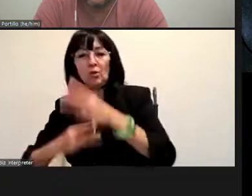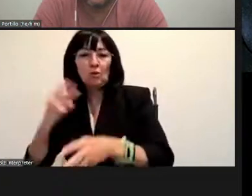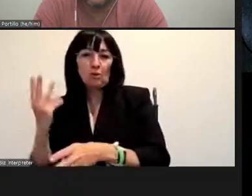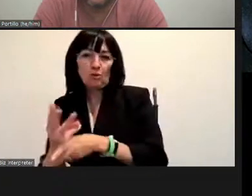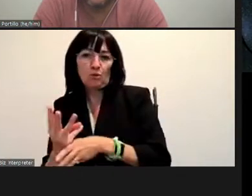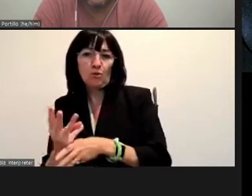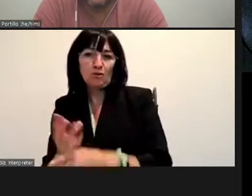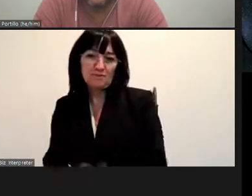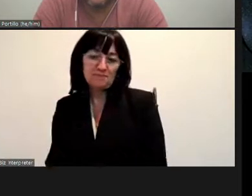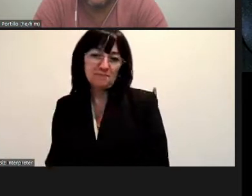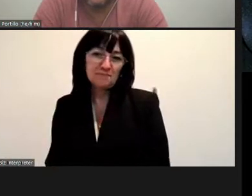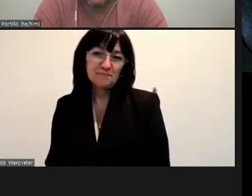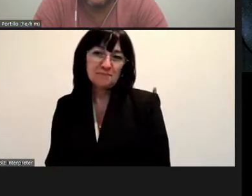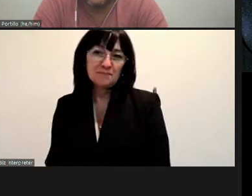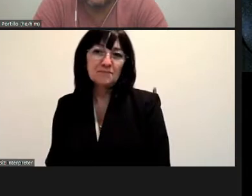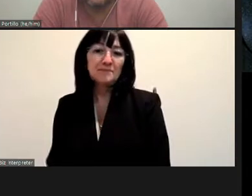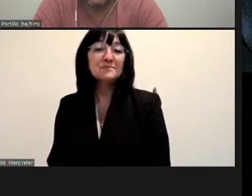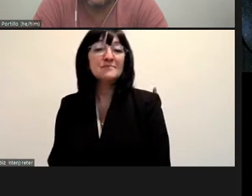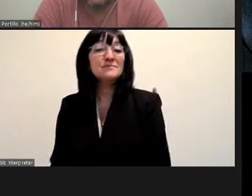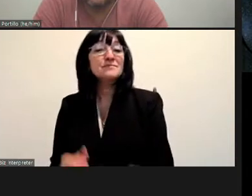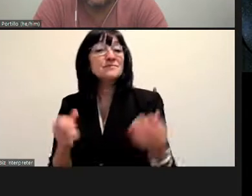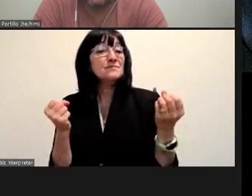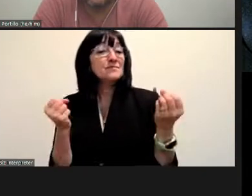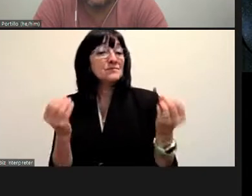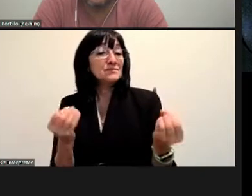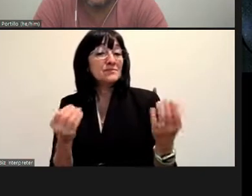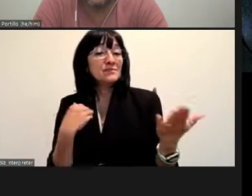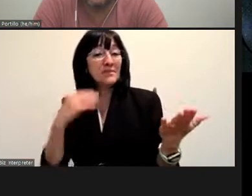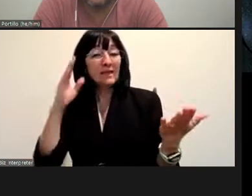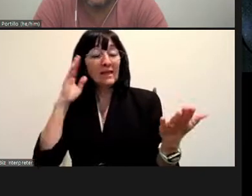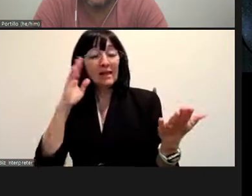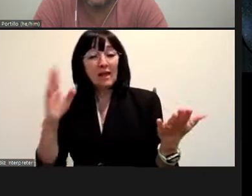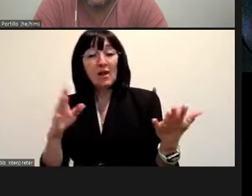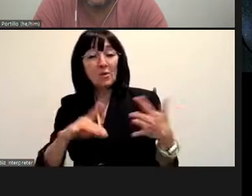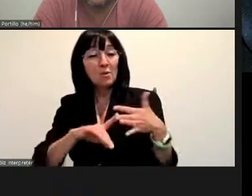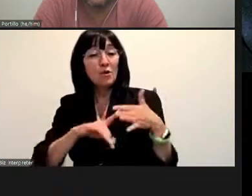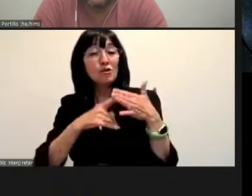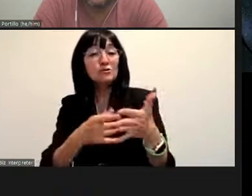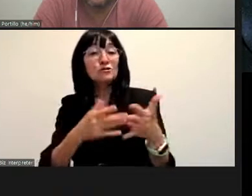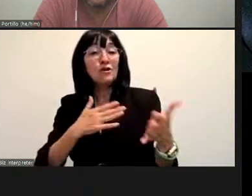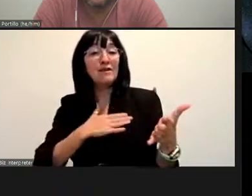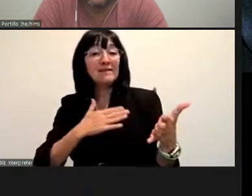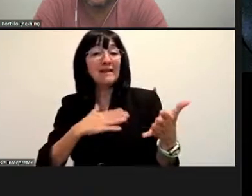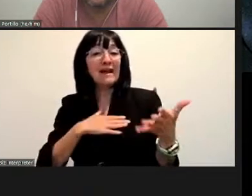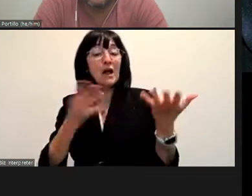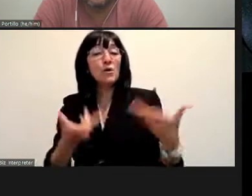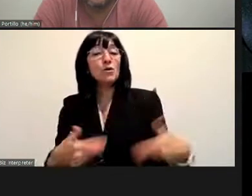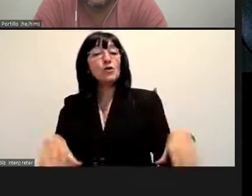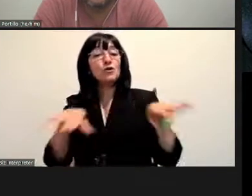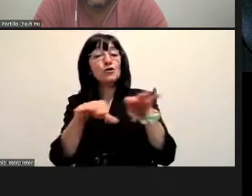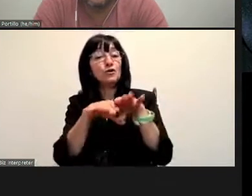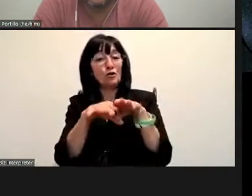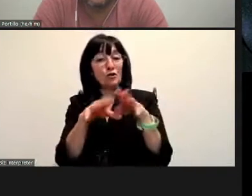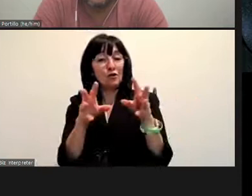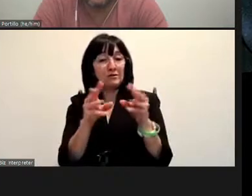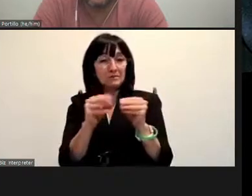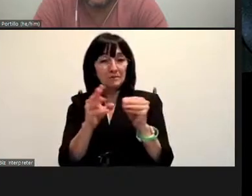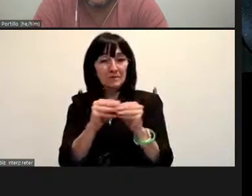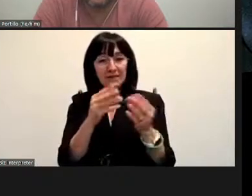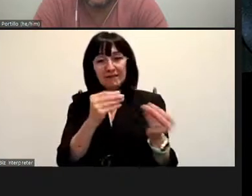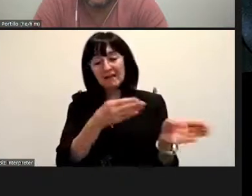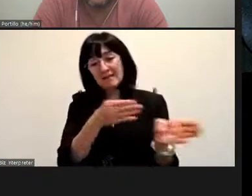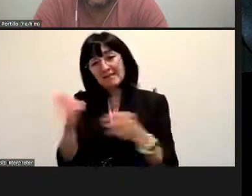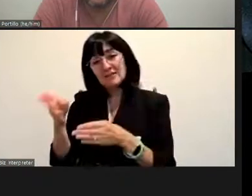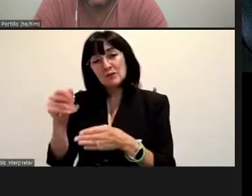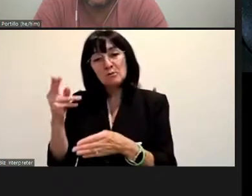to say, I'm going to start our closeout and then hand it over to Portia for our final exercise. But I just wanted